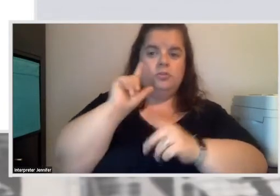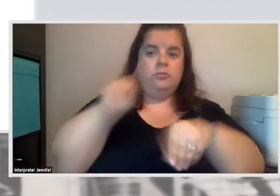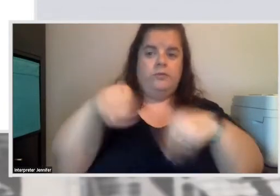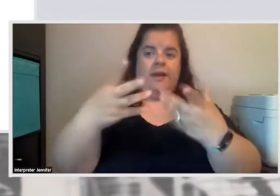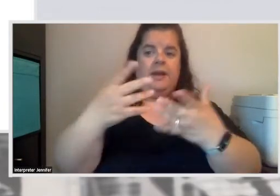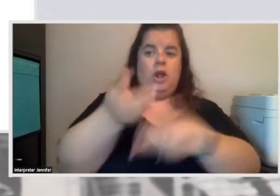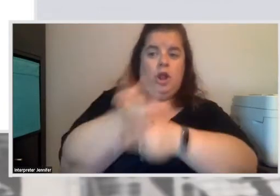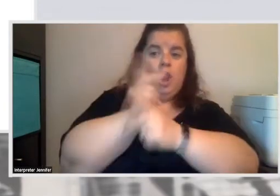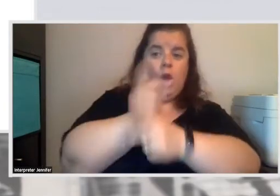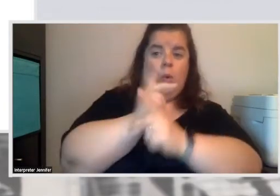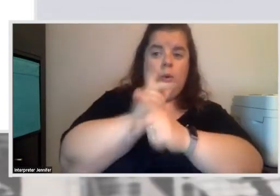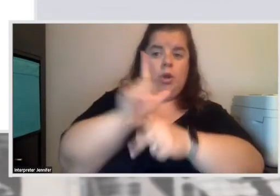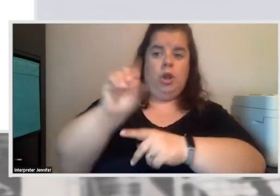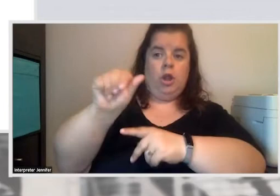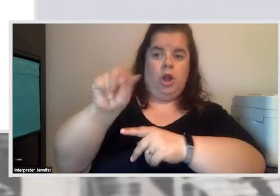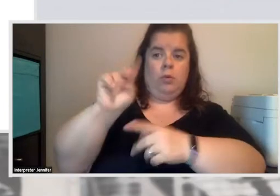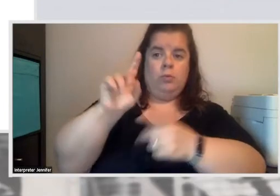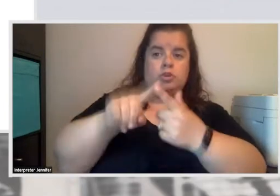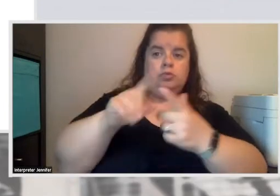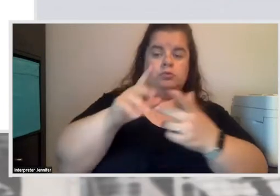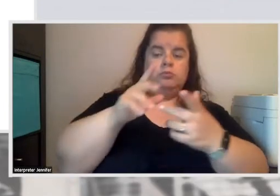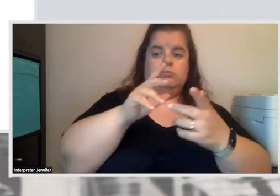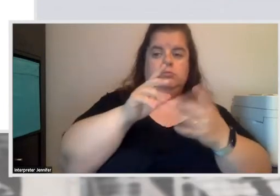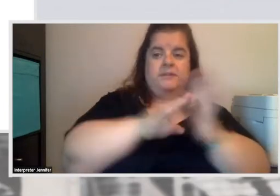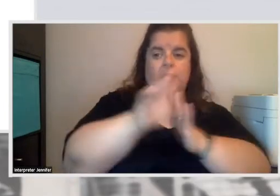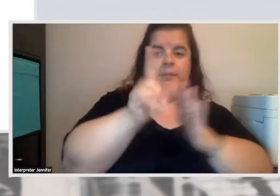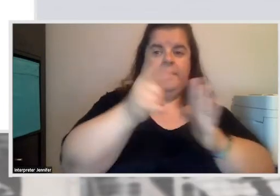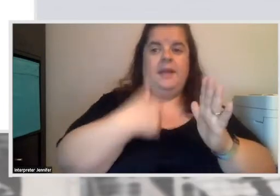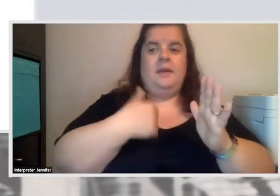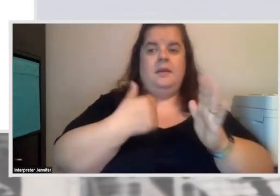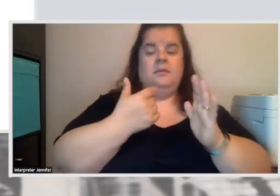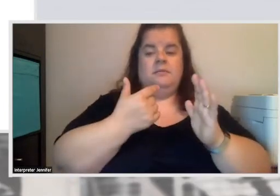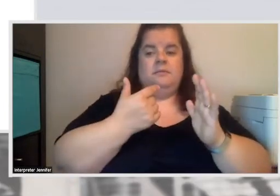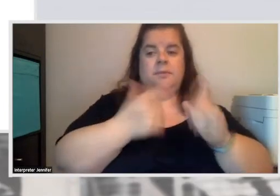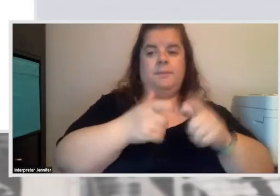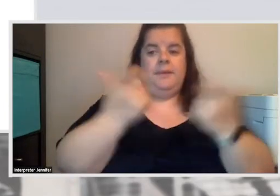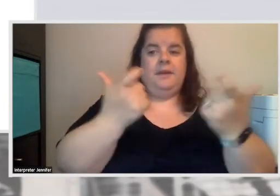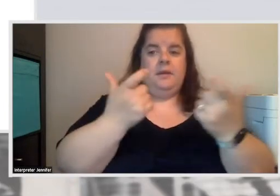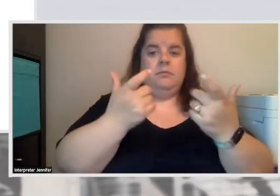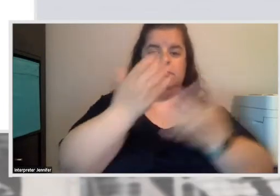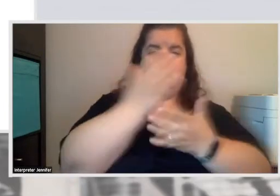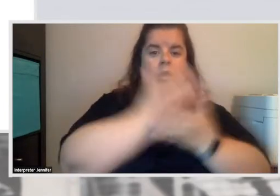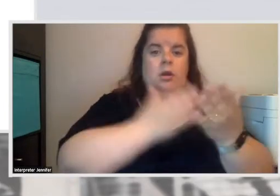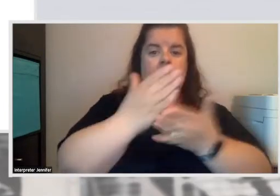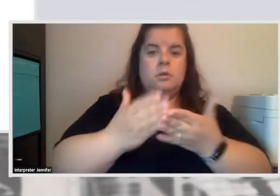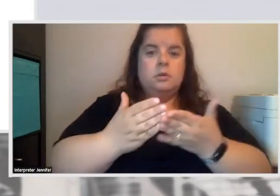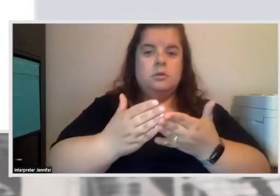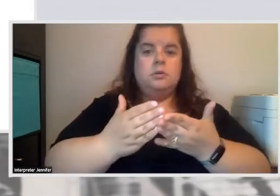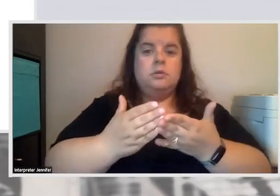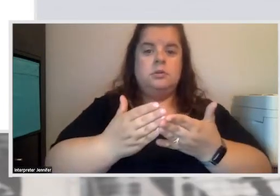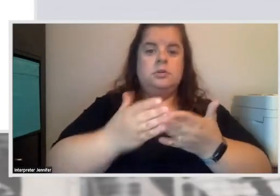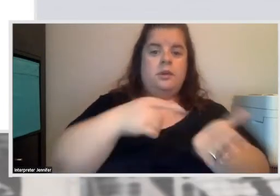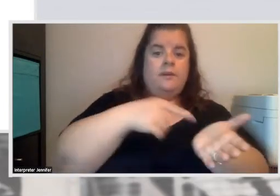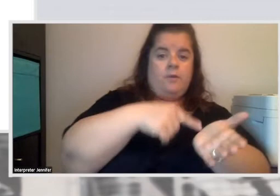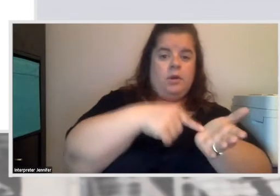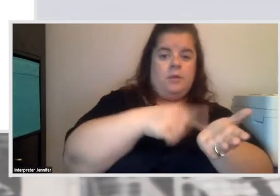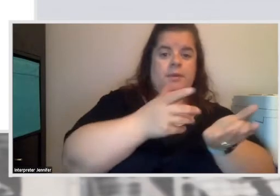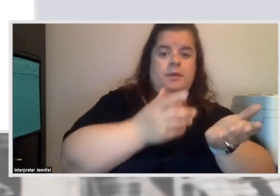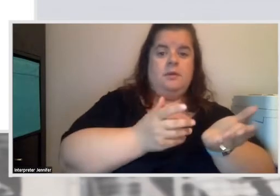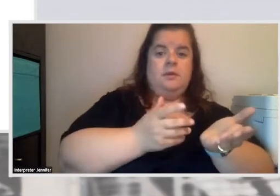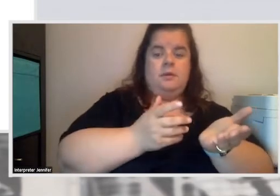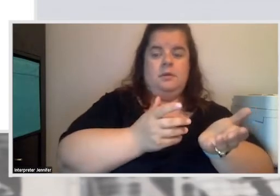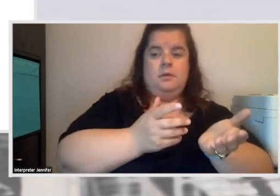are delivering projects that have a significant component of affordability. And oftentimes, because